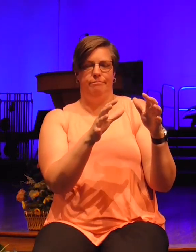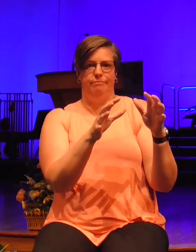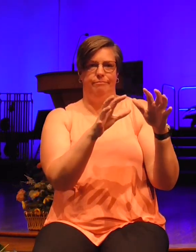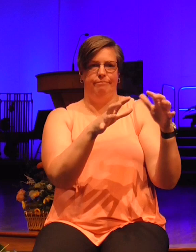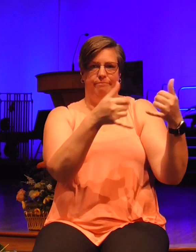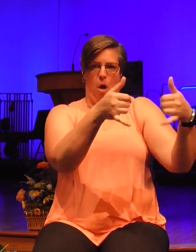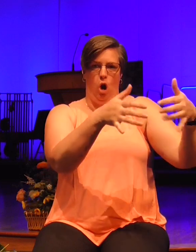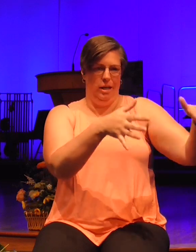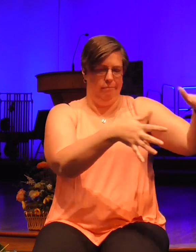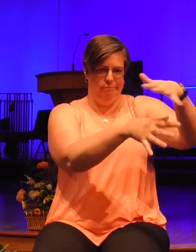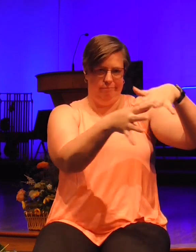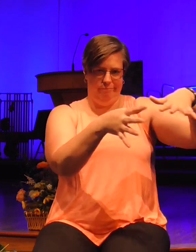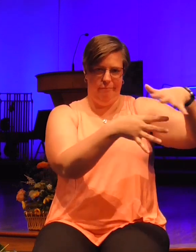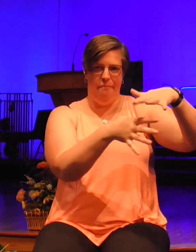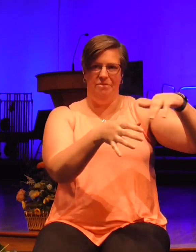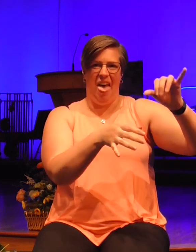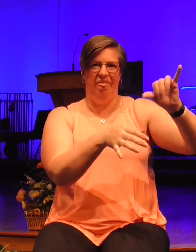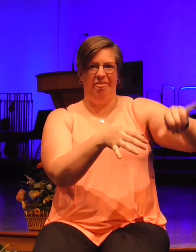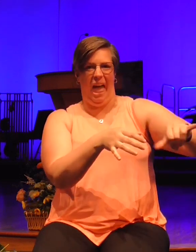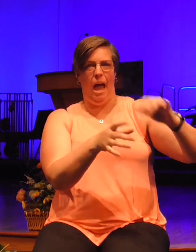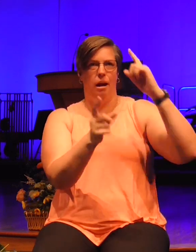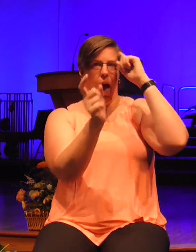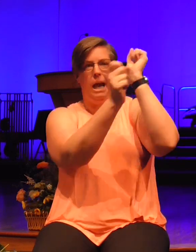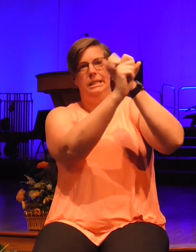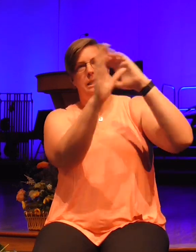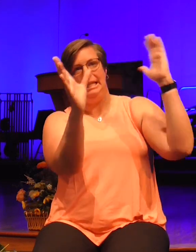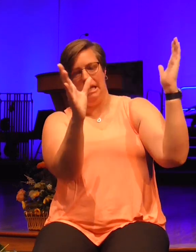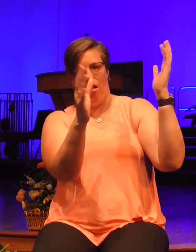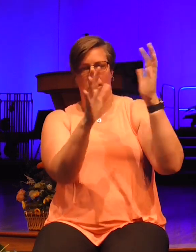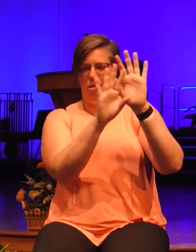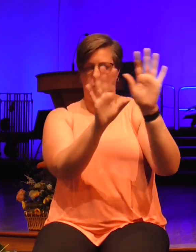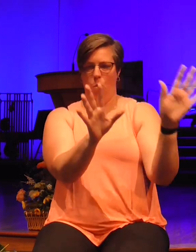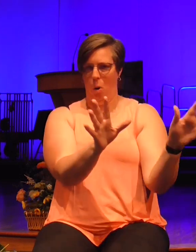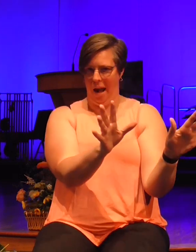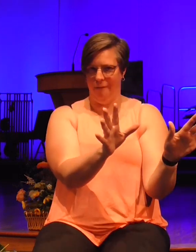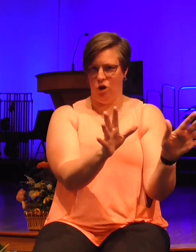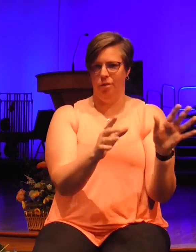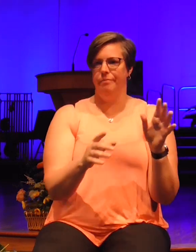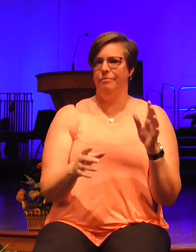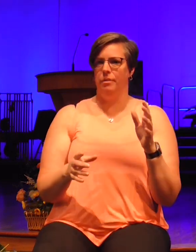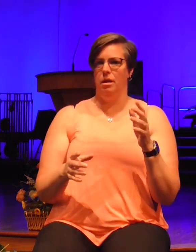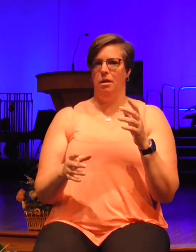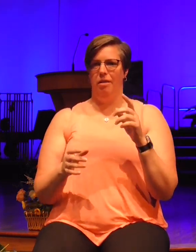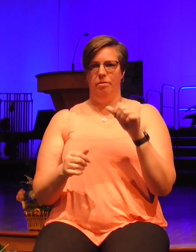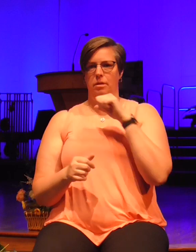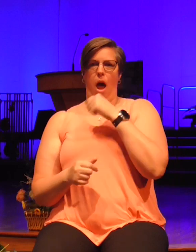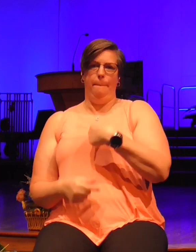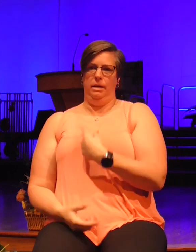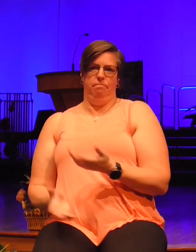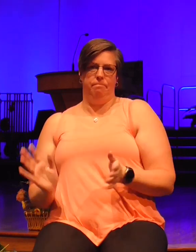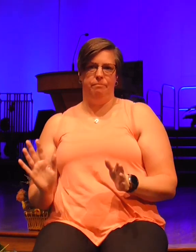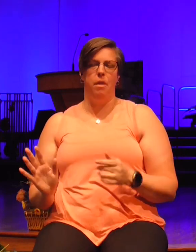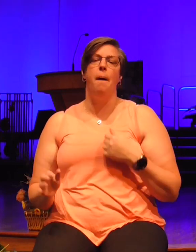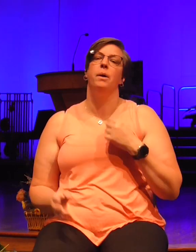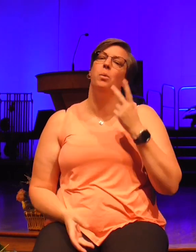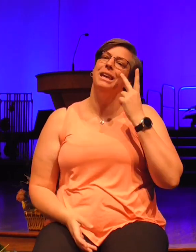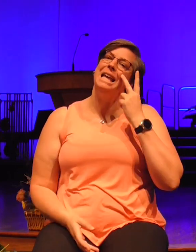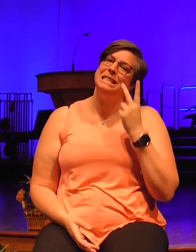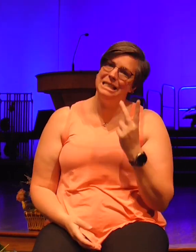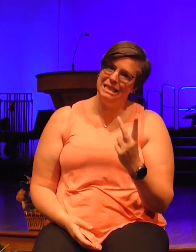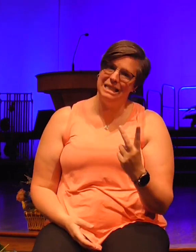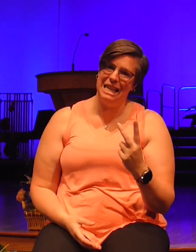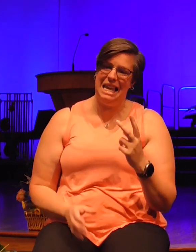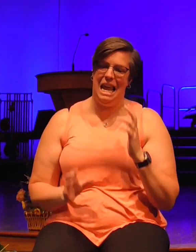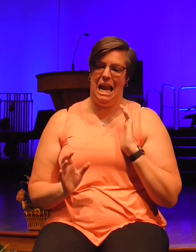not keeping us, allowing us to be and do what we want. But we also can see that in our society and in our